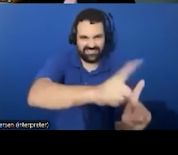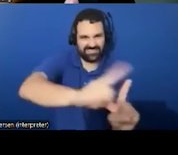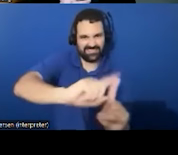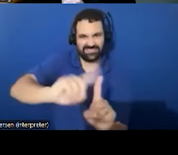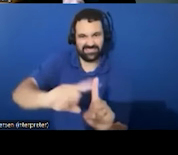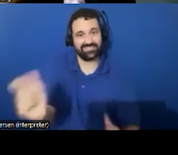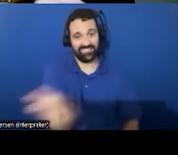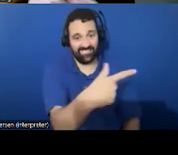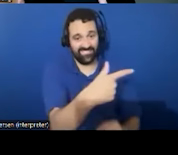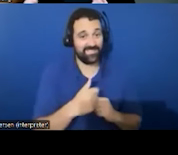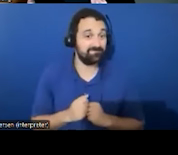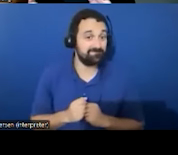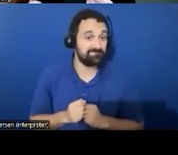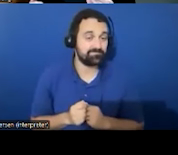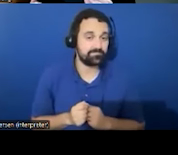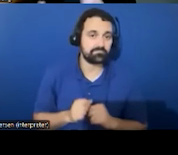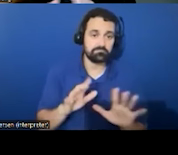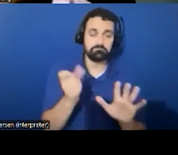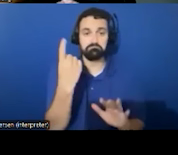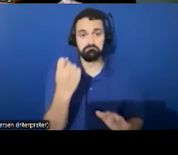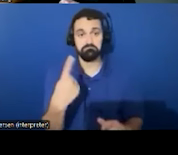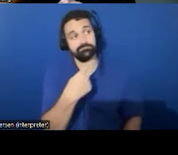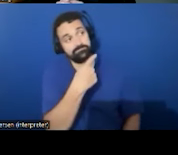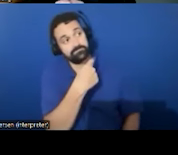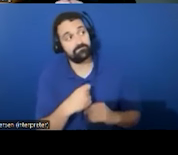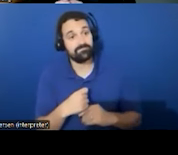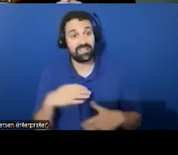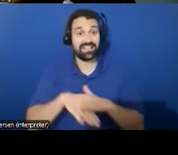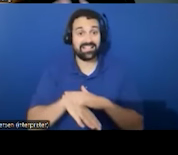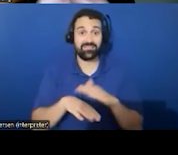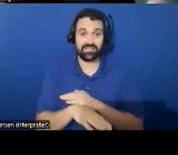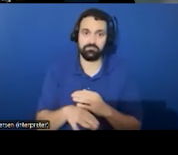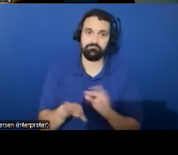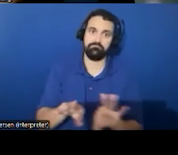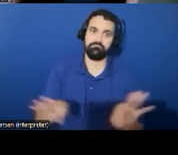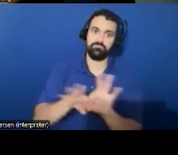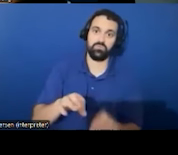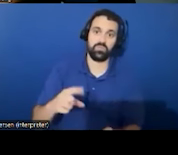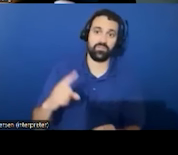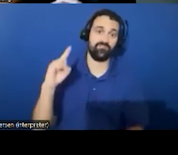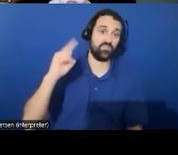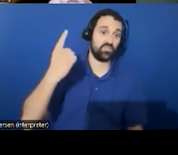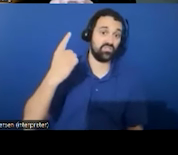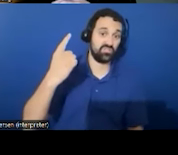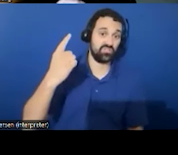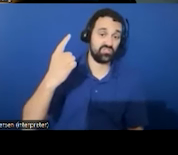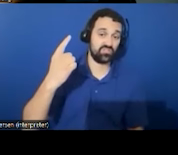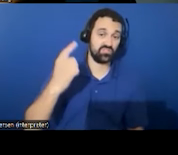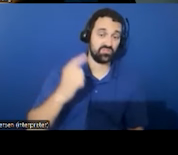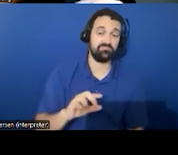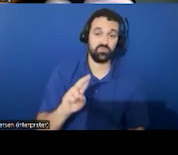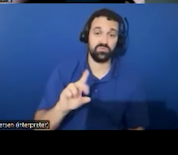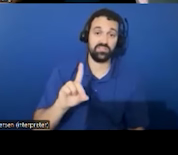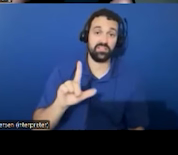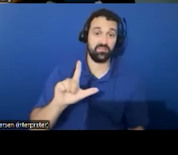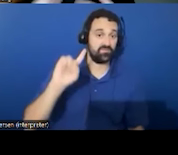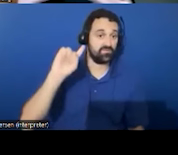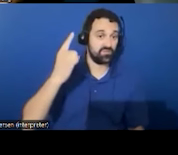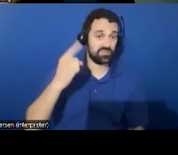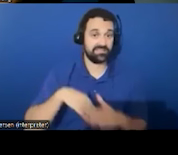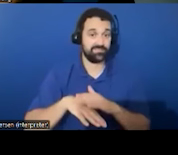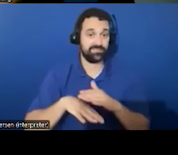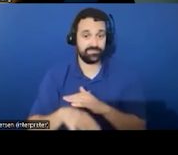Accessibility really comes first in universal design for learning. As you can imagine, if we are trying to design courses